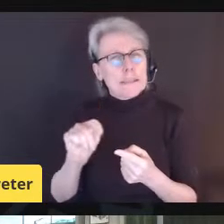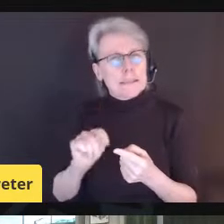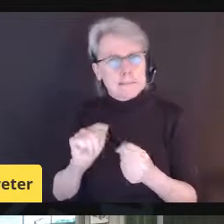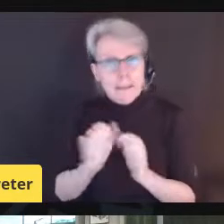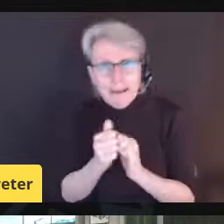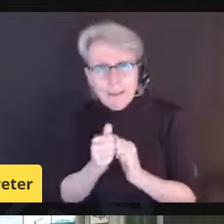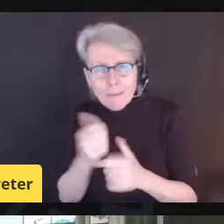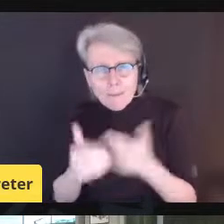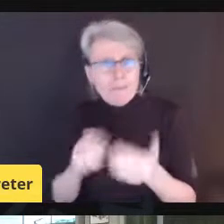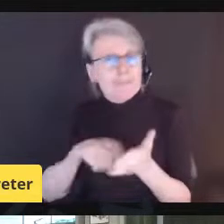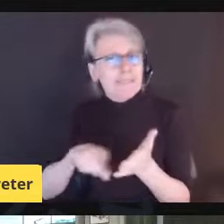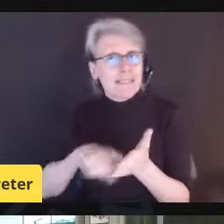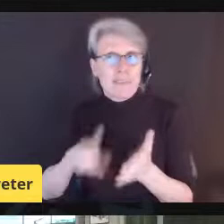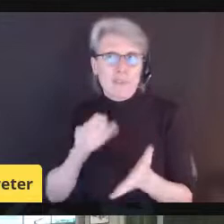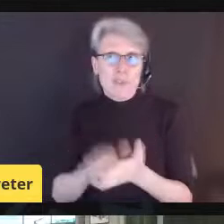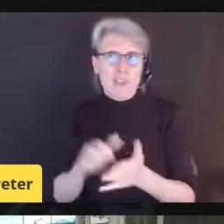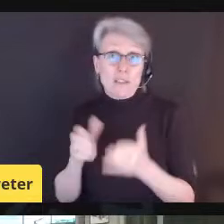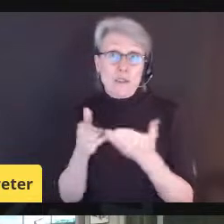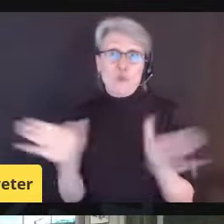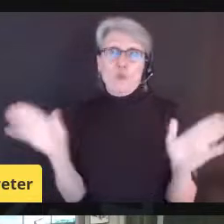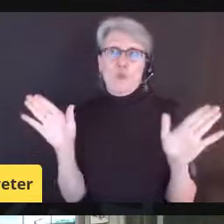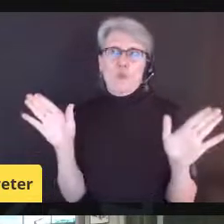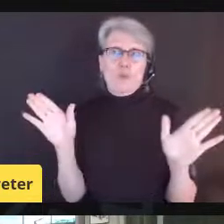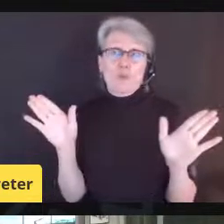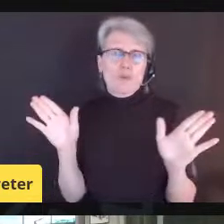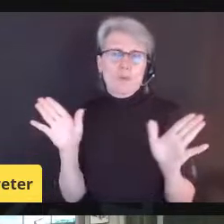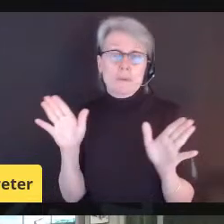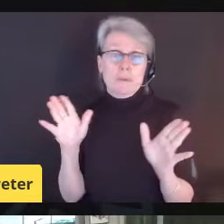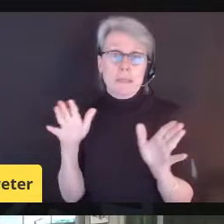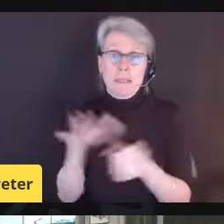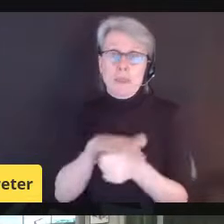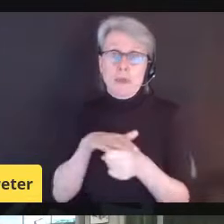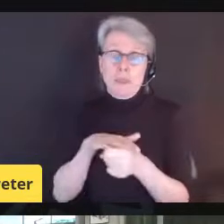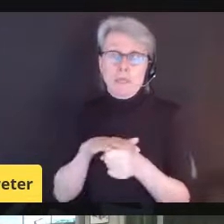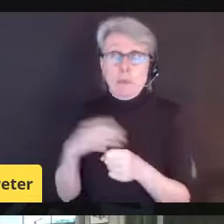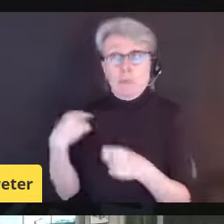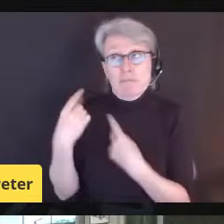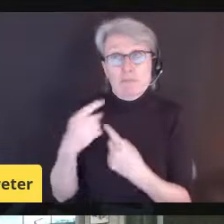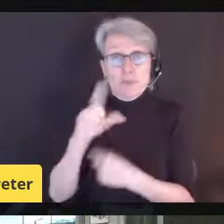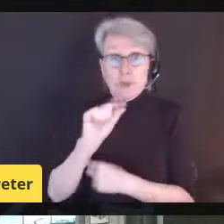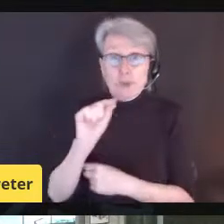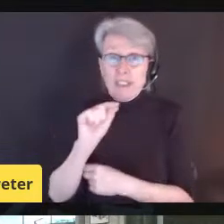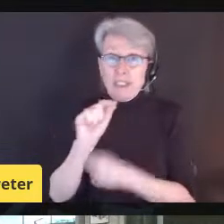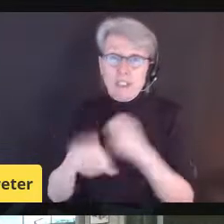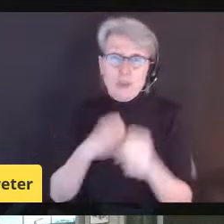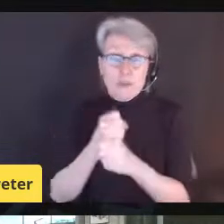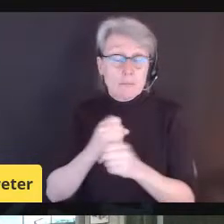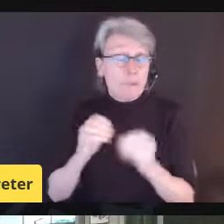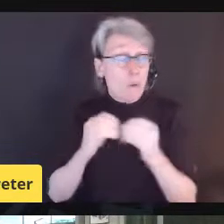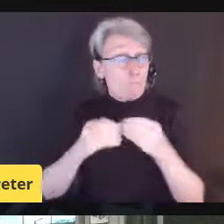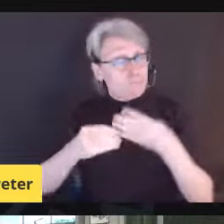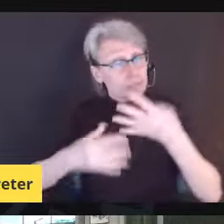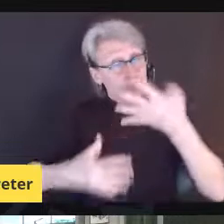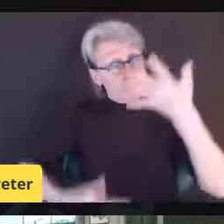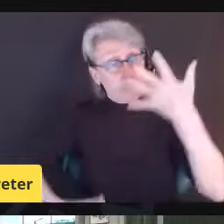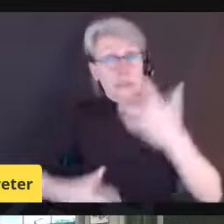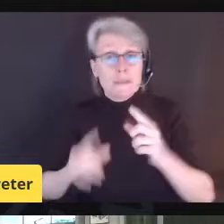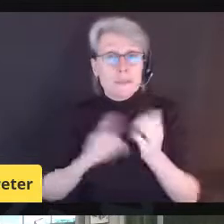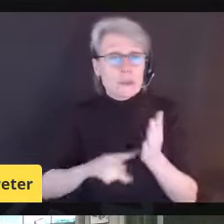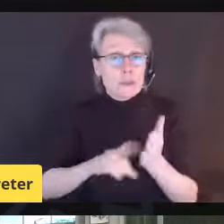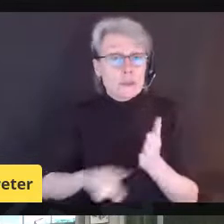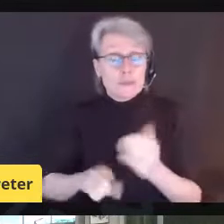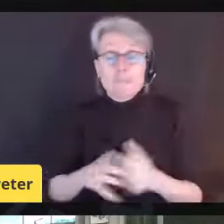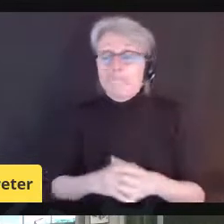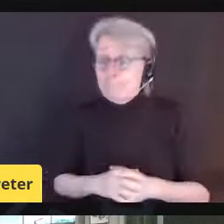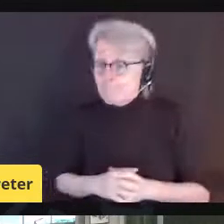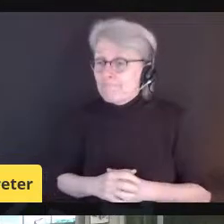in the last 20 or so years enormously. Great. Thank you so much. All right, everyone. So I